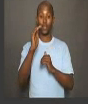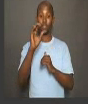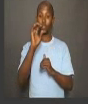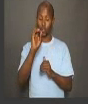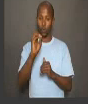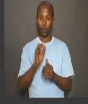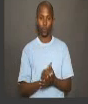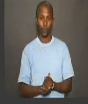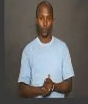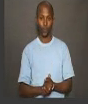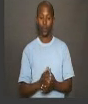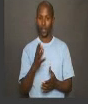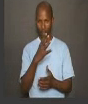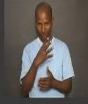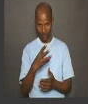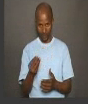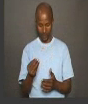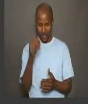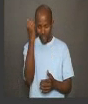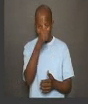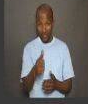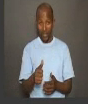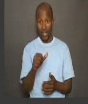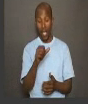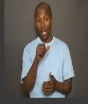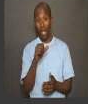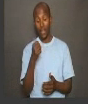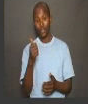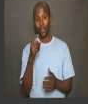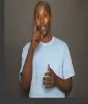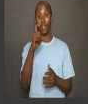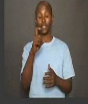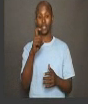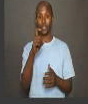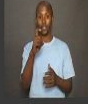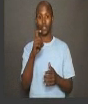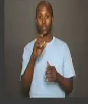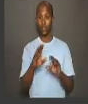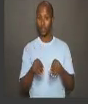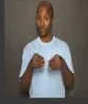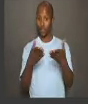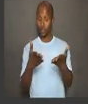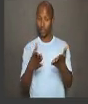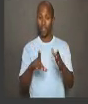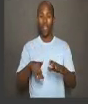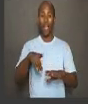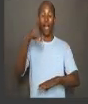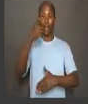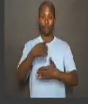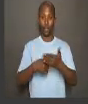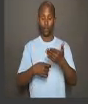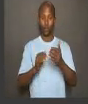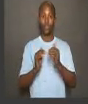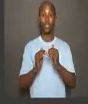0, and any other x would yield a higher value